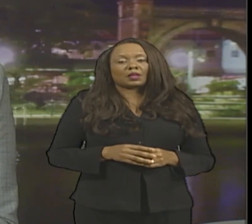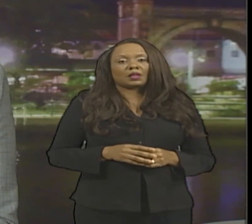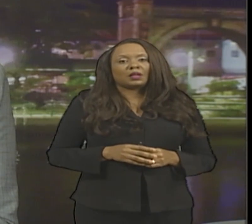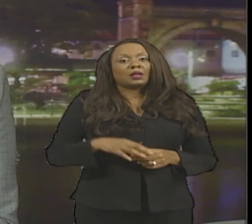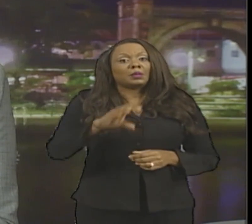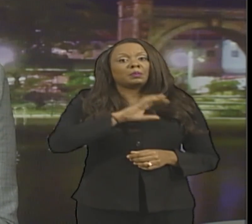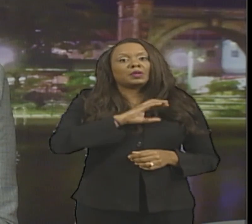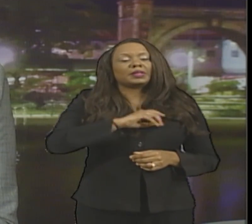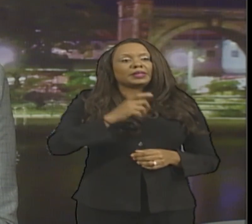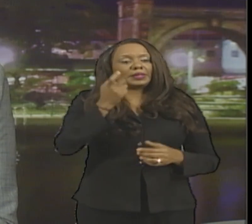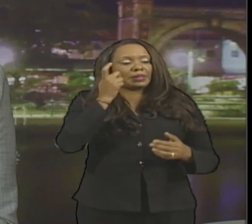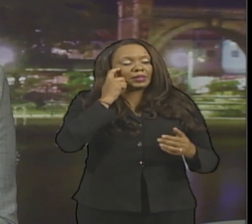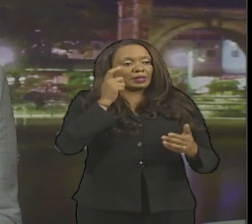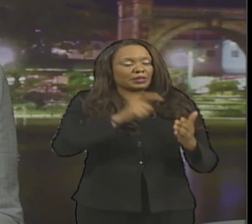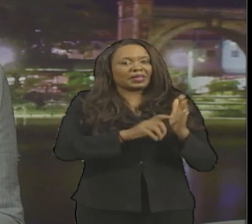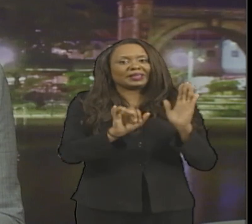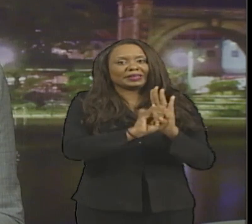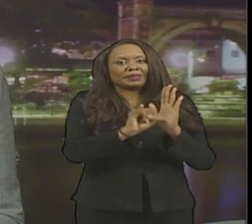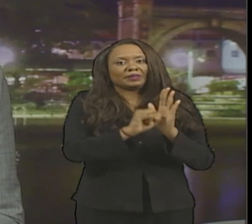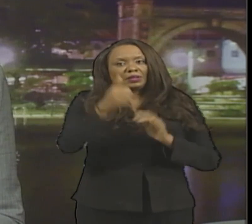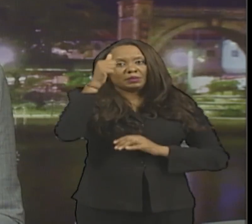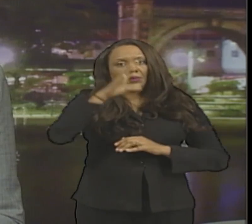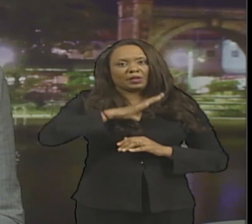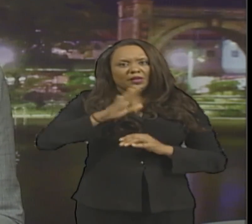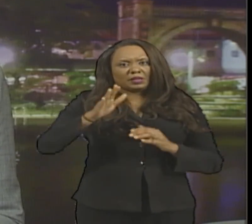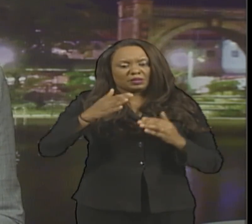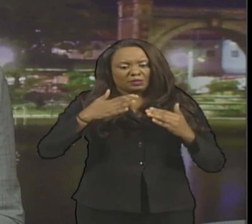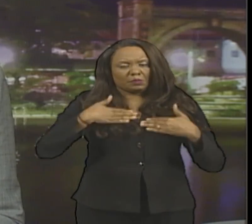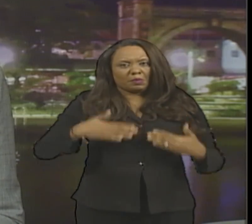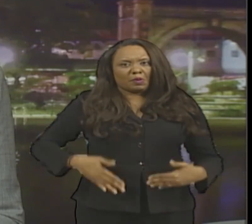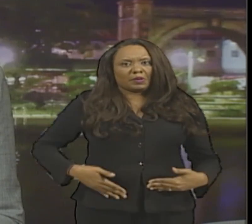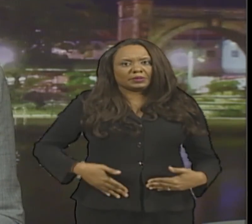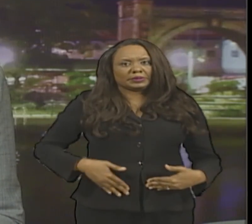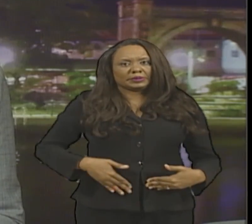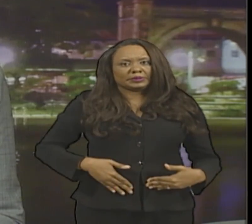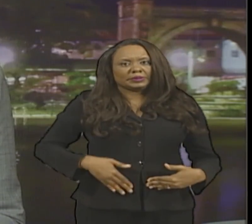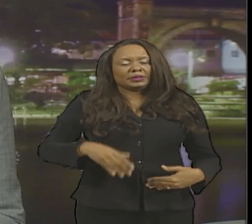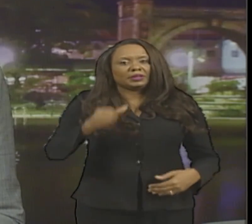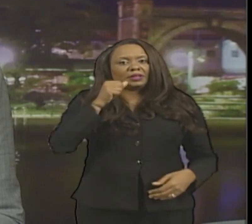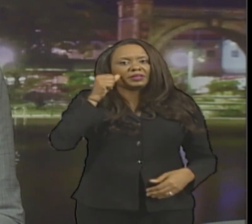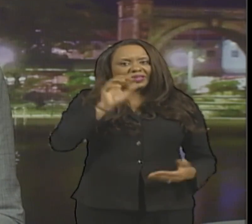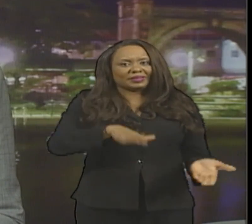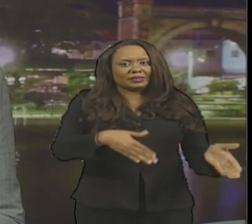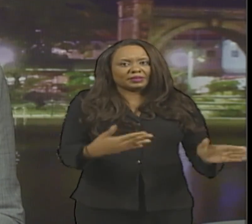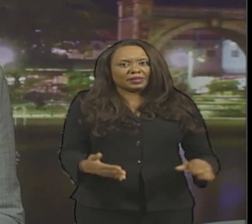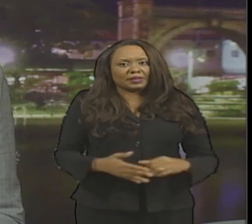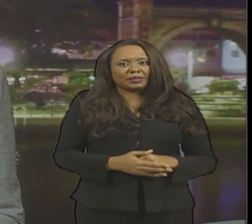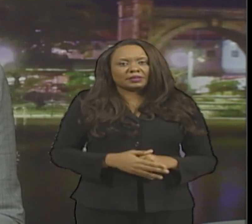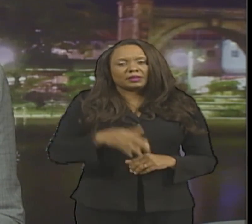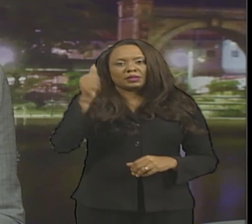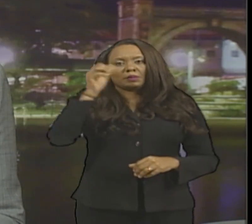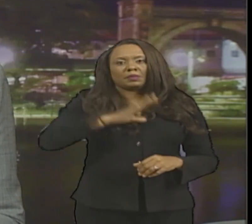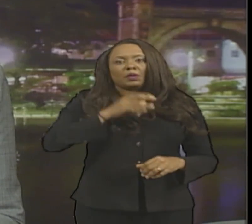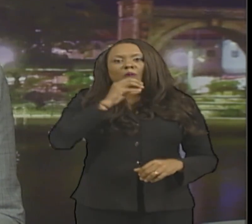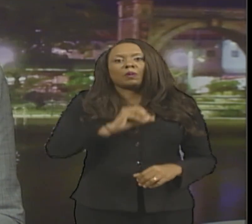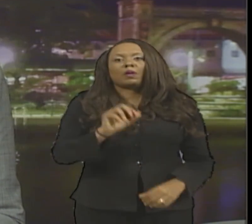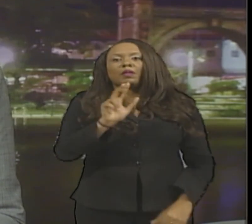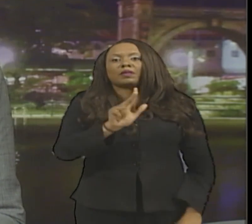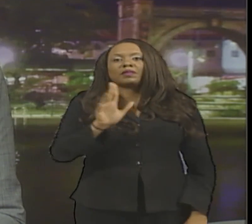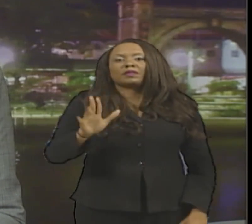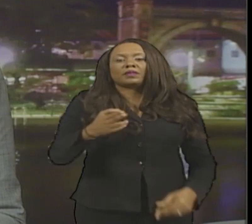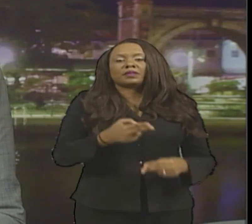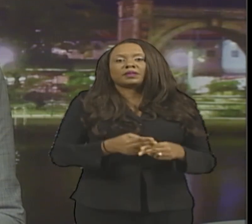Police have identified the body of the man discovered at Cane Garden in St. Thomas yesterday evening. Lawmen say it is that of 35-year-old